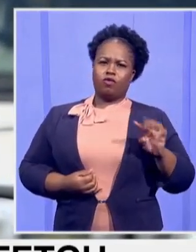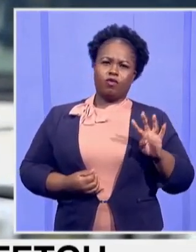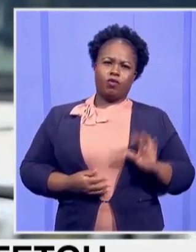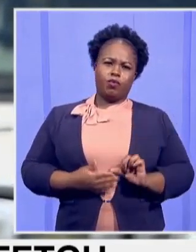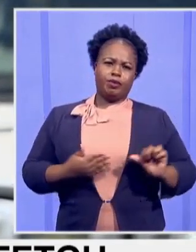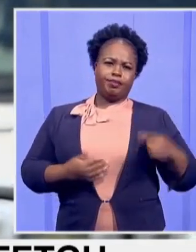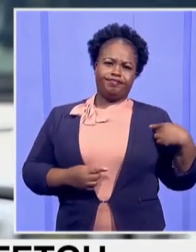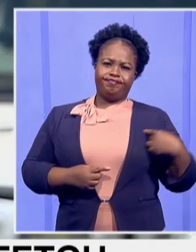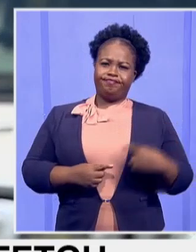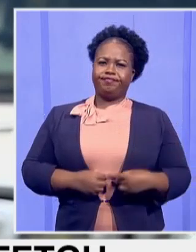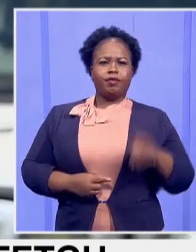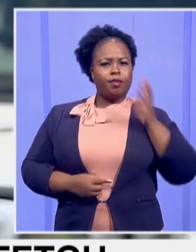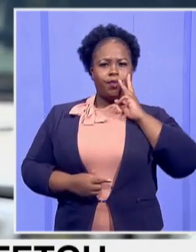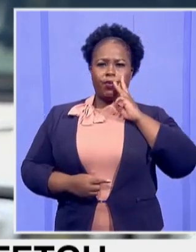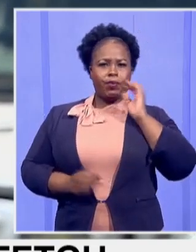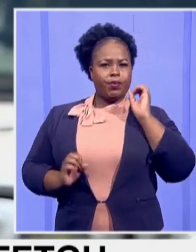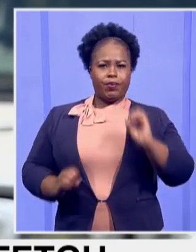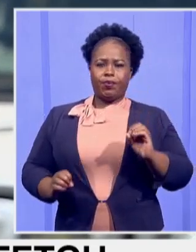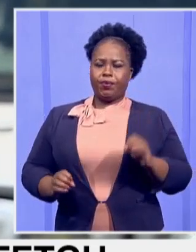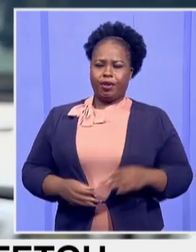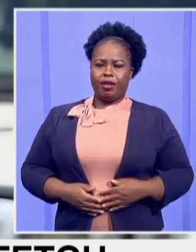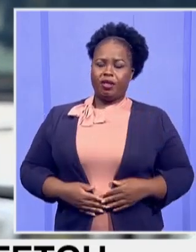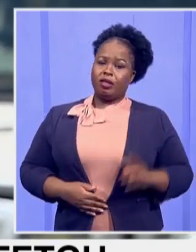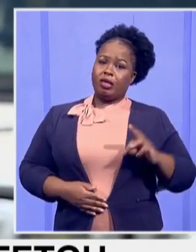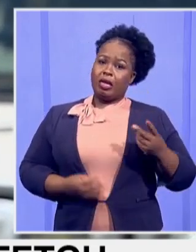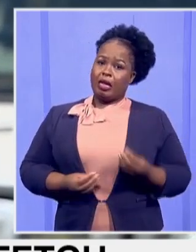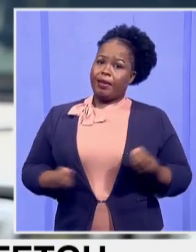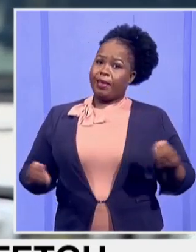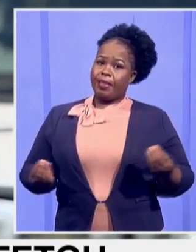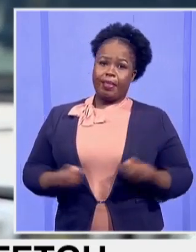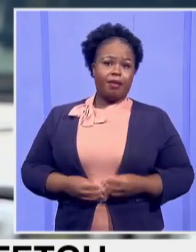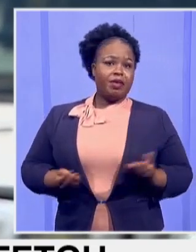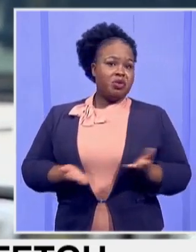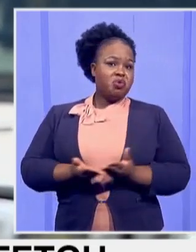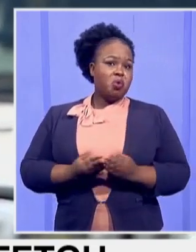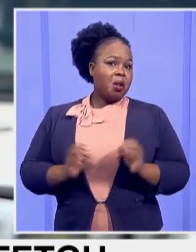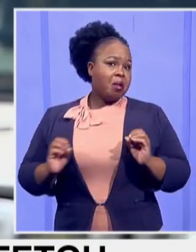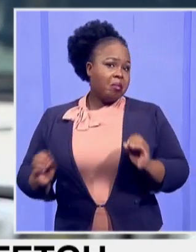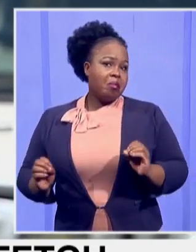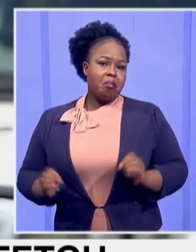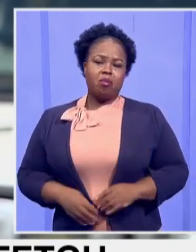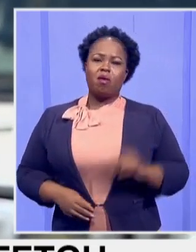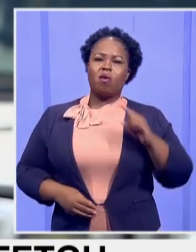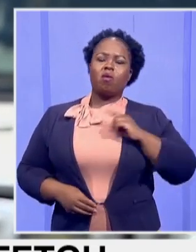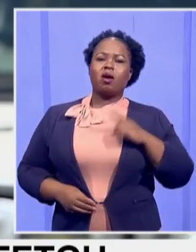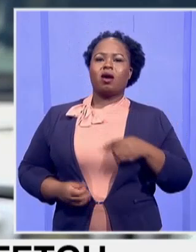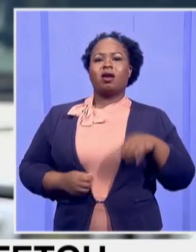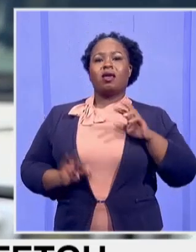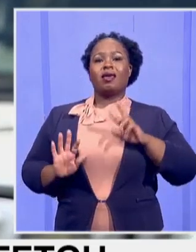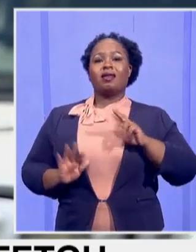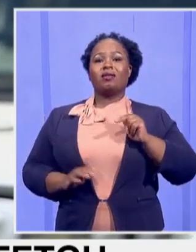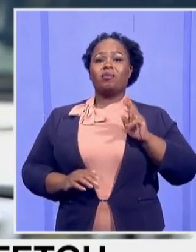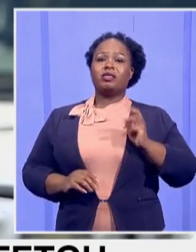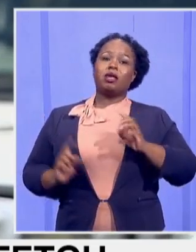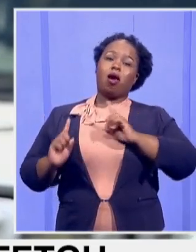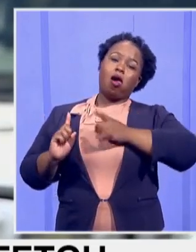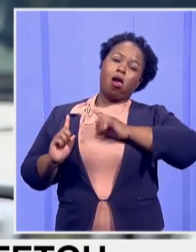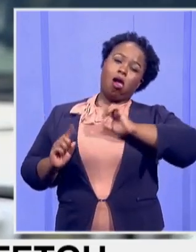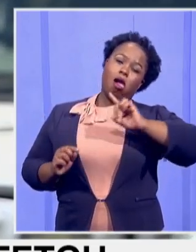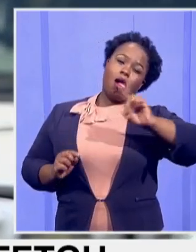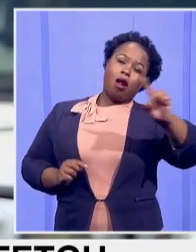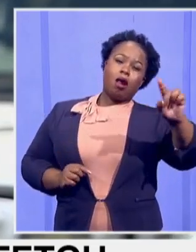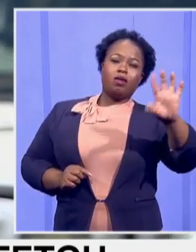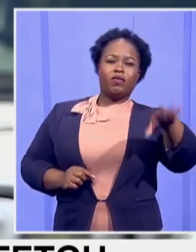weeks, people struggling with waters, and some children are not attending school because of they have to come from 8-kilometer distance to come and fetch water